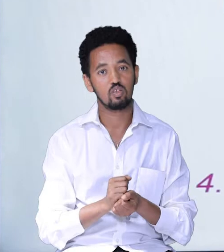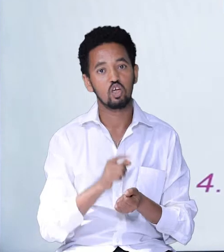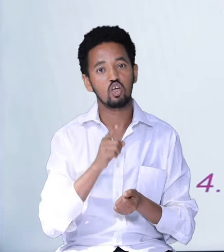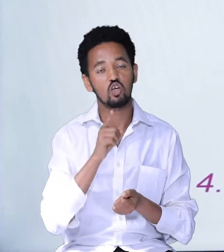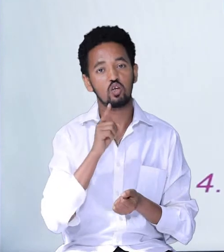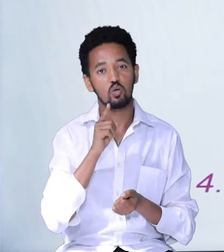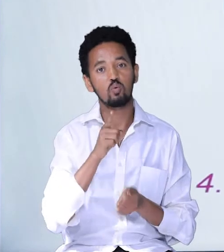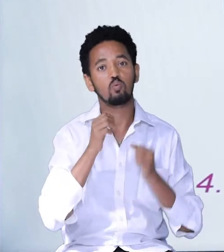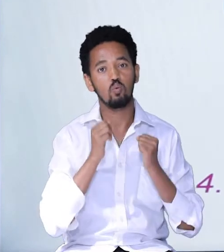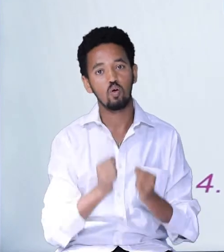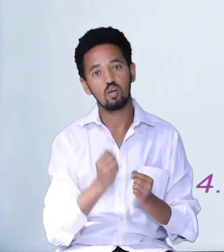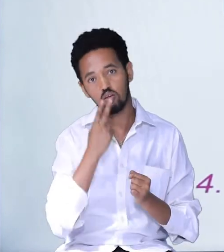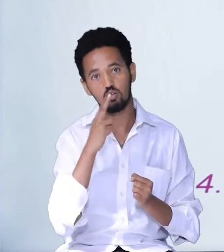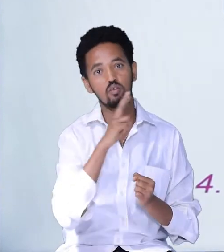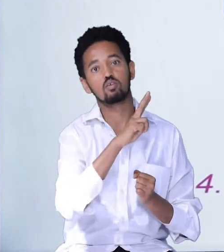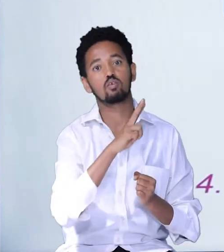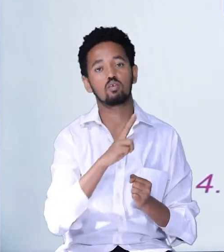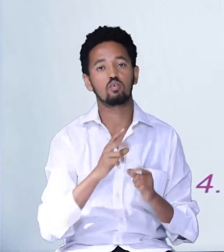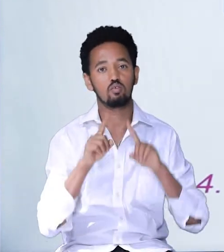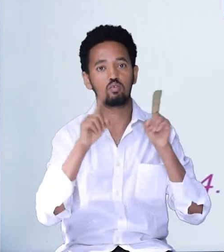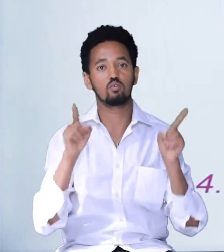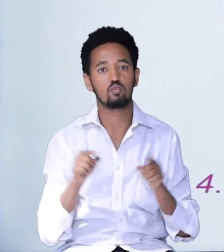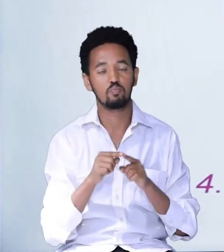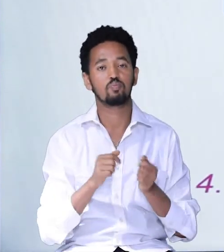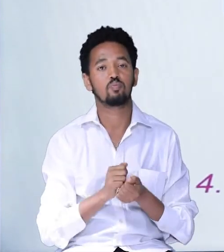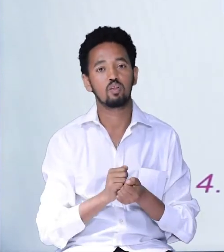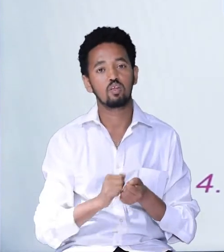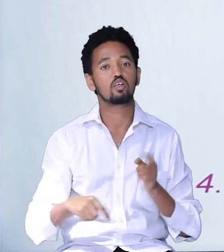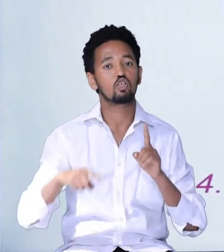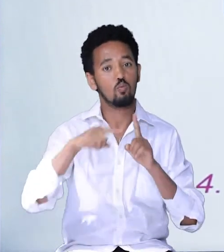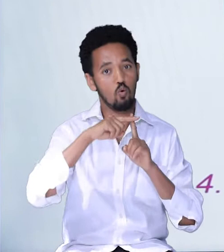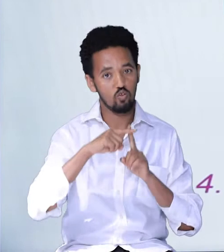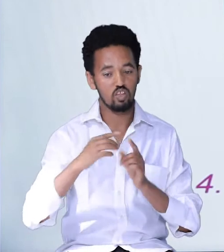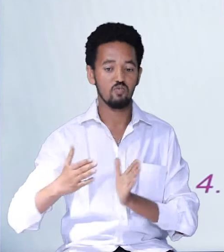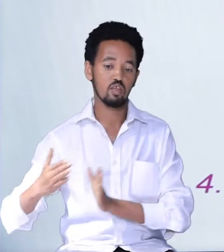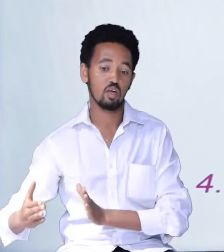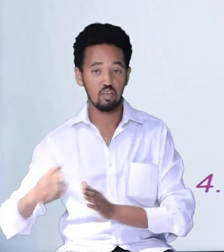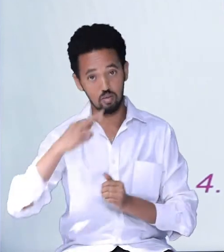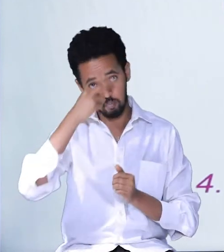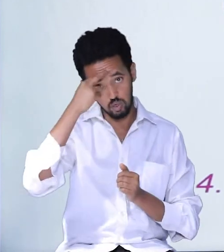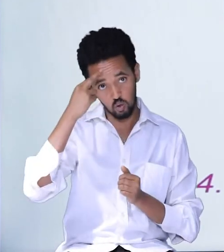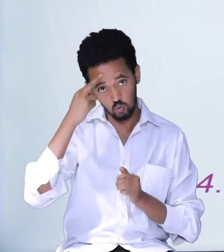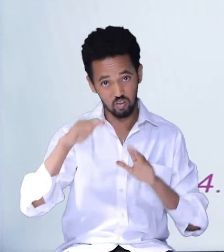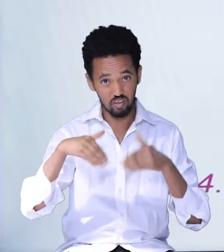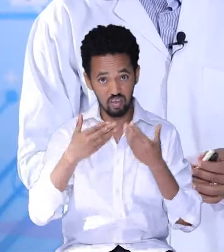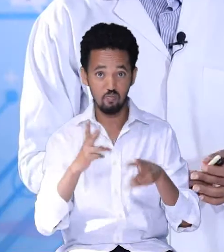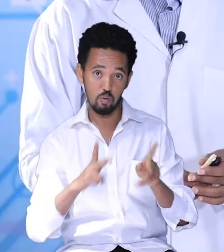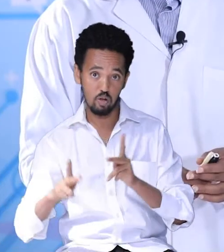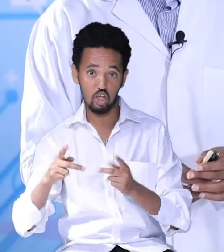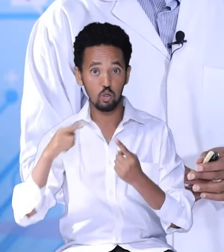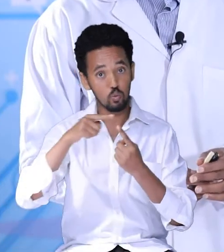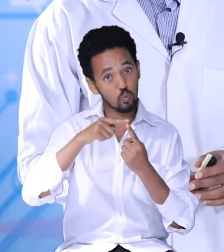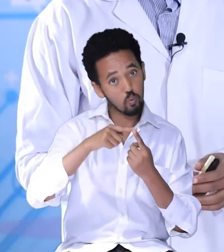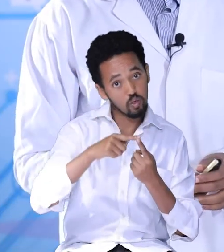the births plays a role in the positive side because it gives the population to